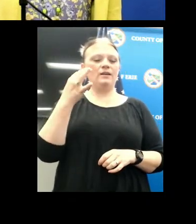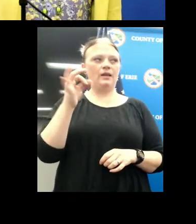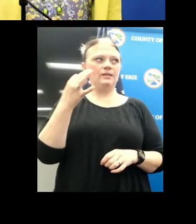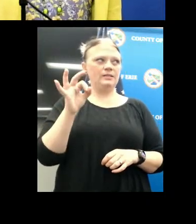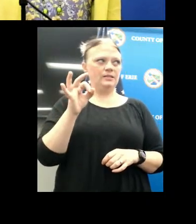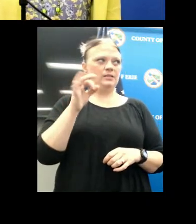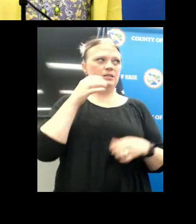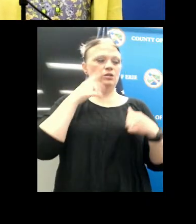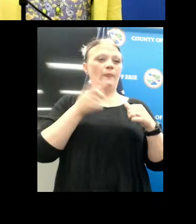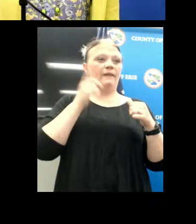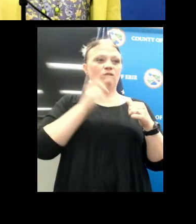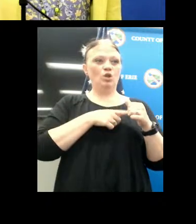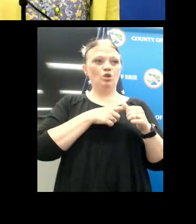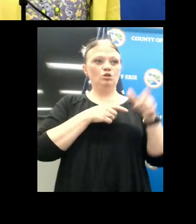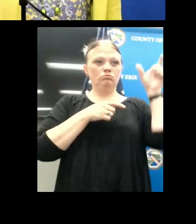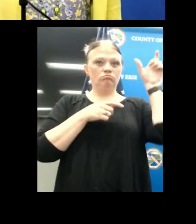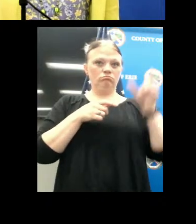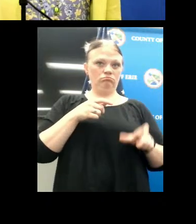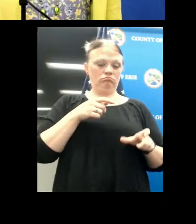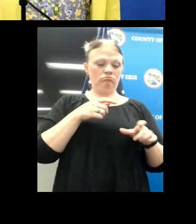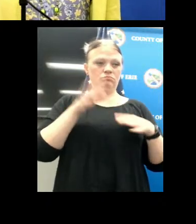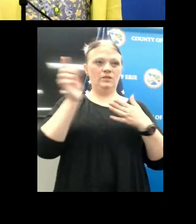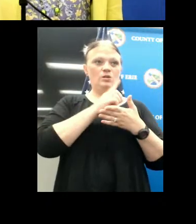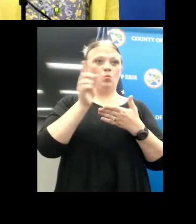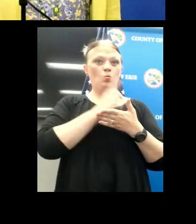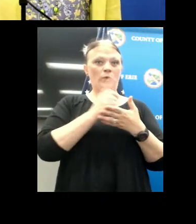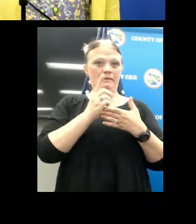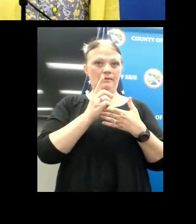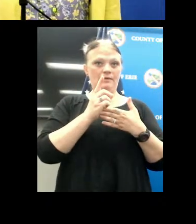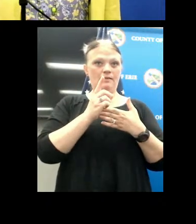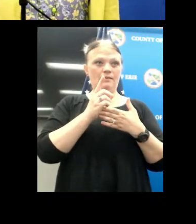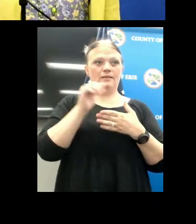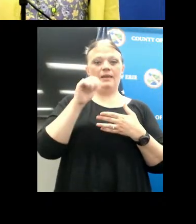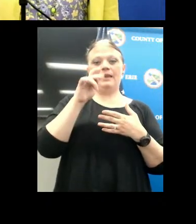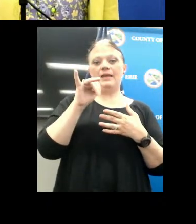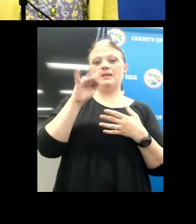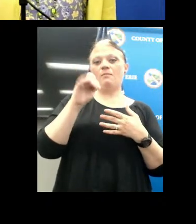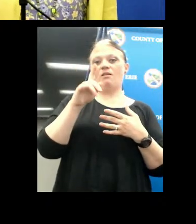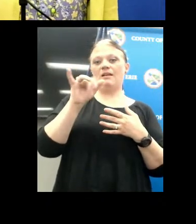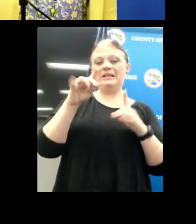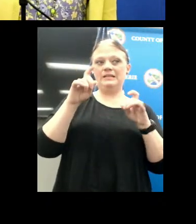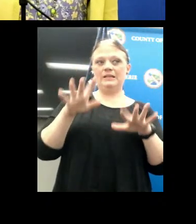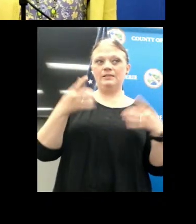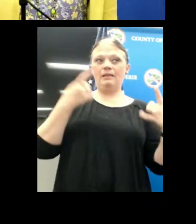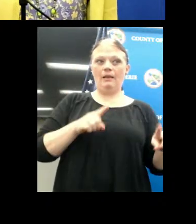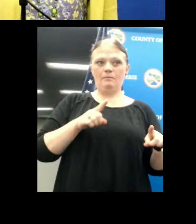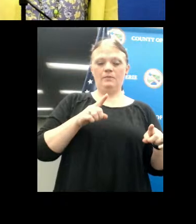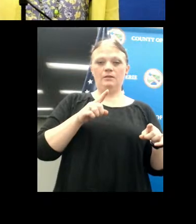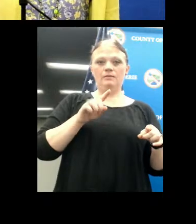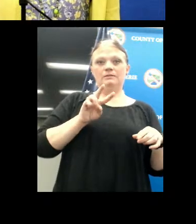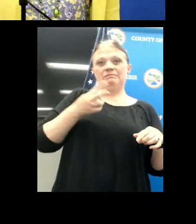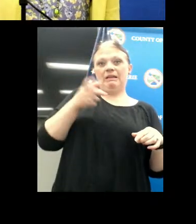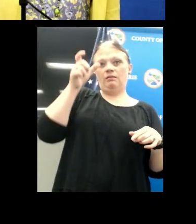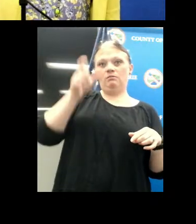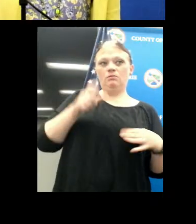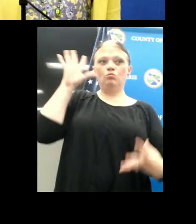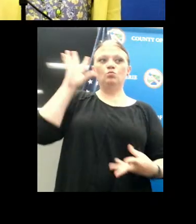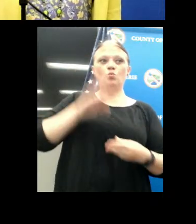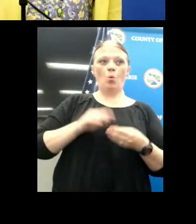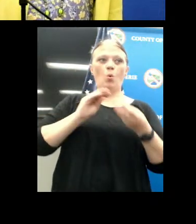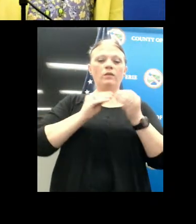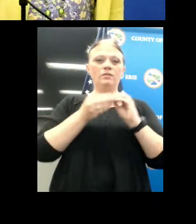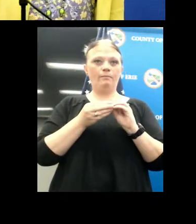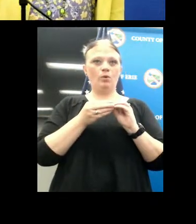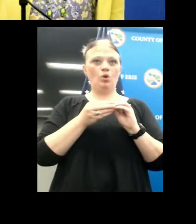whereas the first column is looking at the week that the antibody testing was done. The second column is looking at the total number